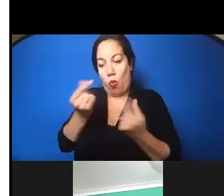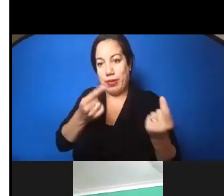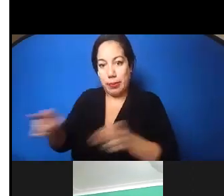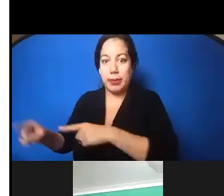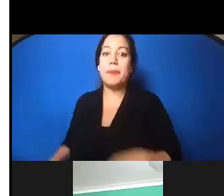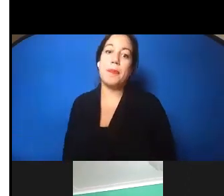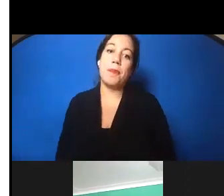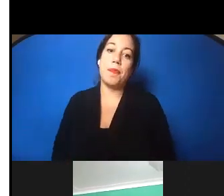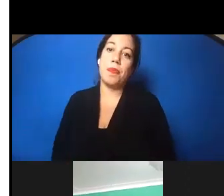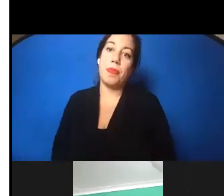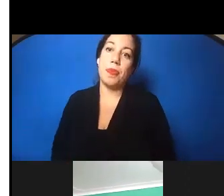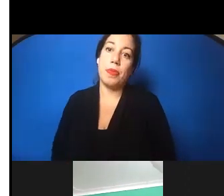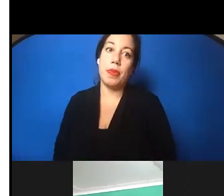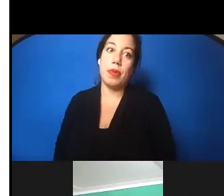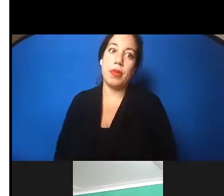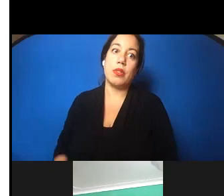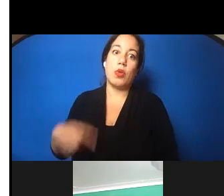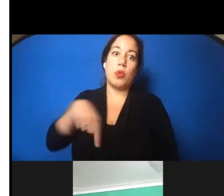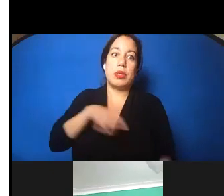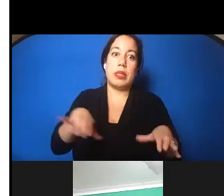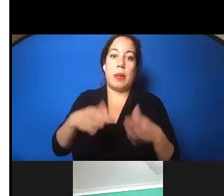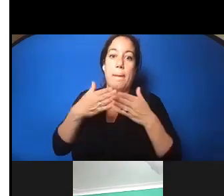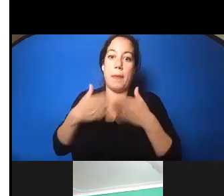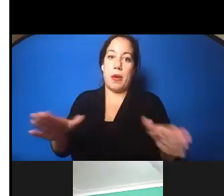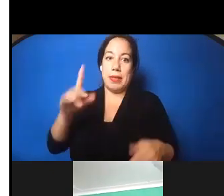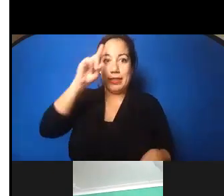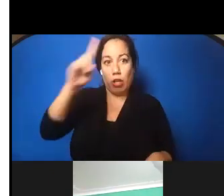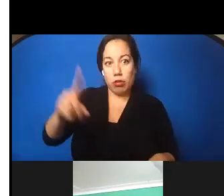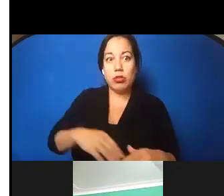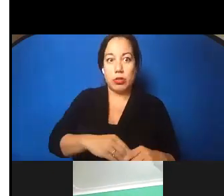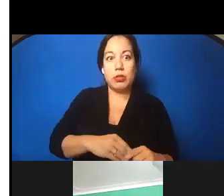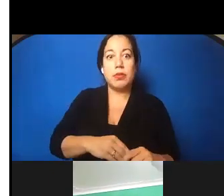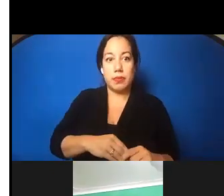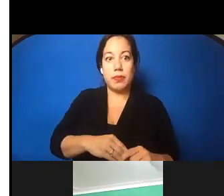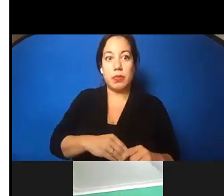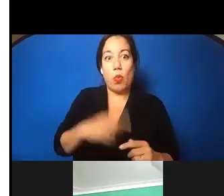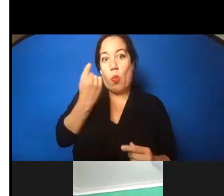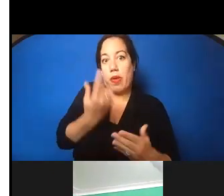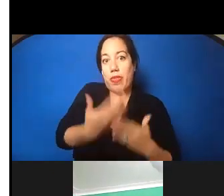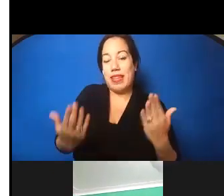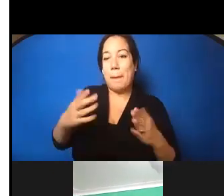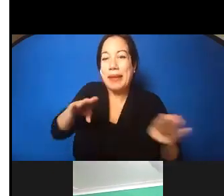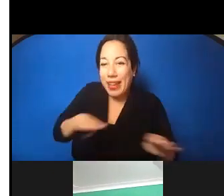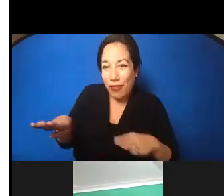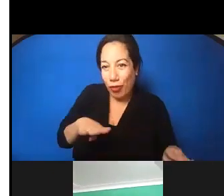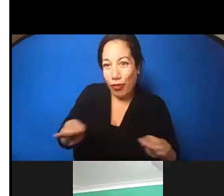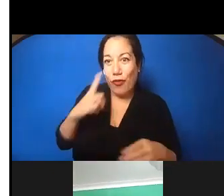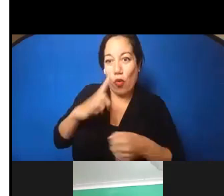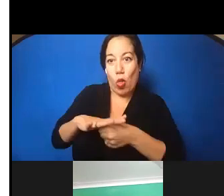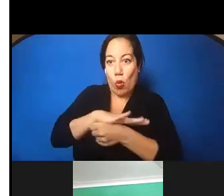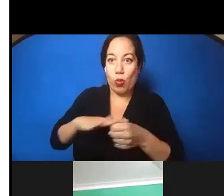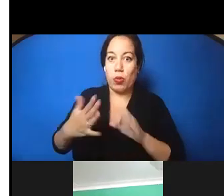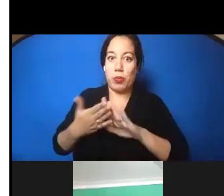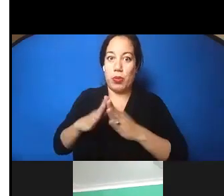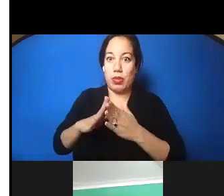there are challenges, public health challenges in the fight of COVID-19. And what I think is the behavior attitude of the local communities. Up to now,